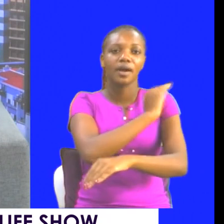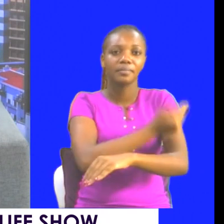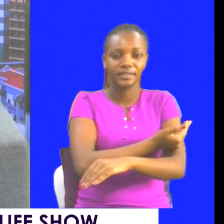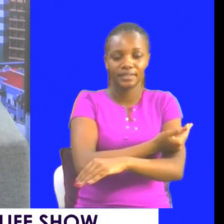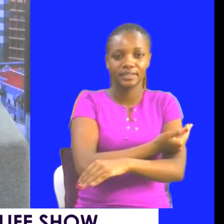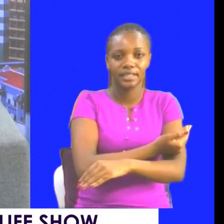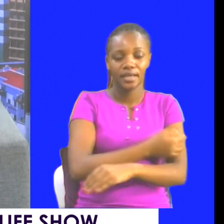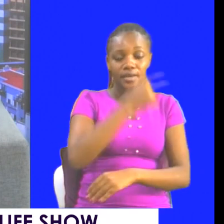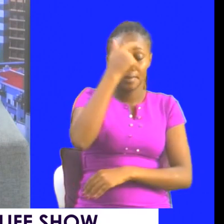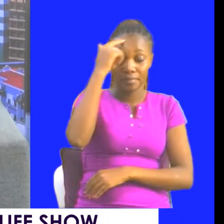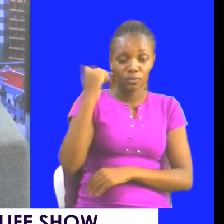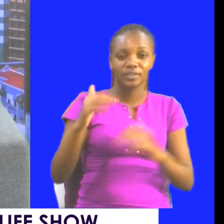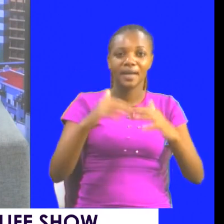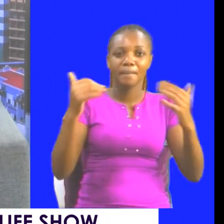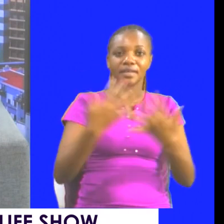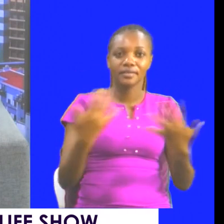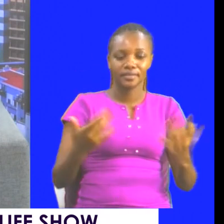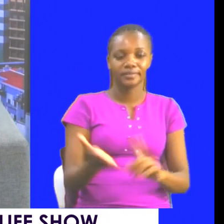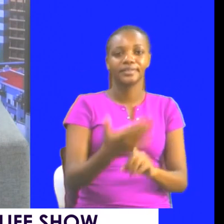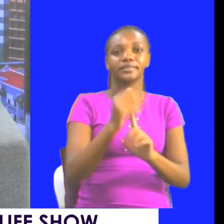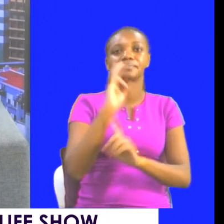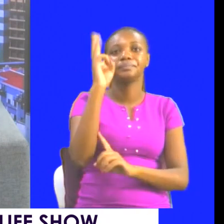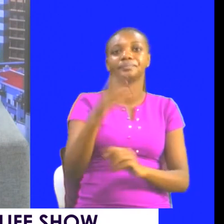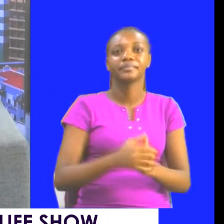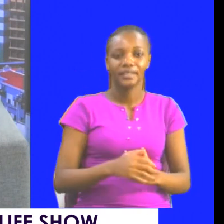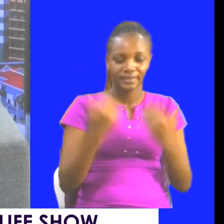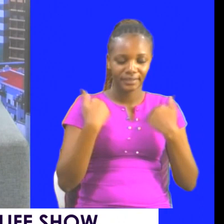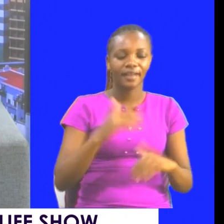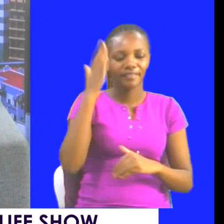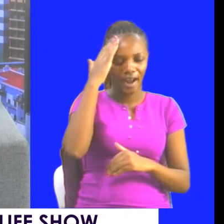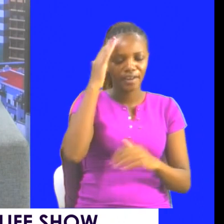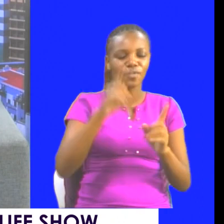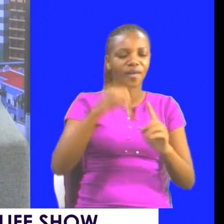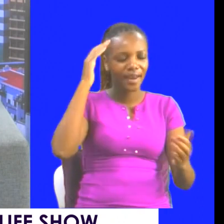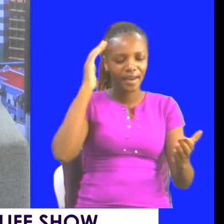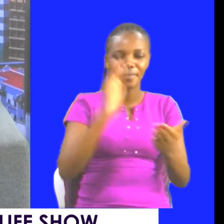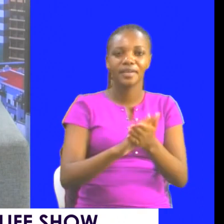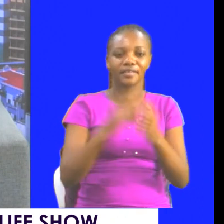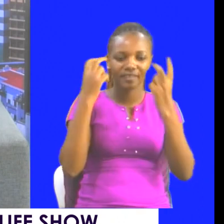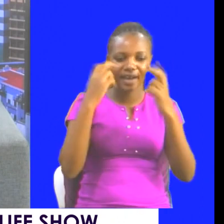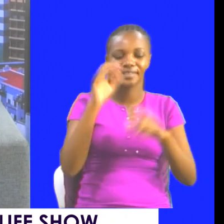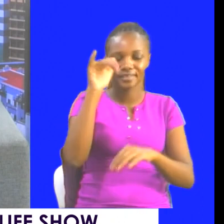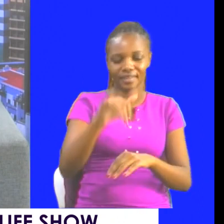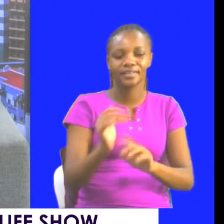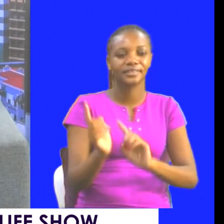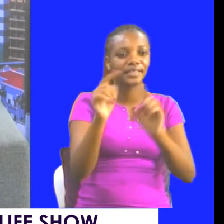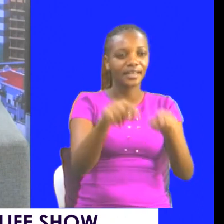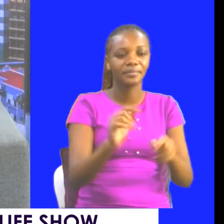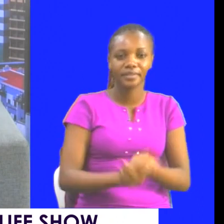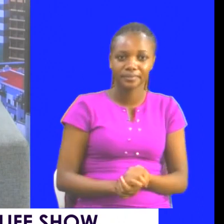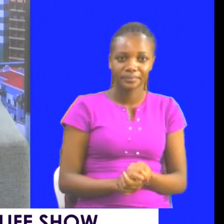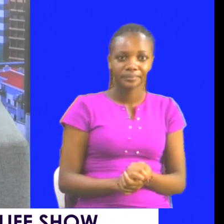heights, because bigger things are coming. I feel it coming. I'm seeing it coming. I'm